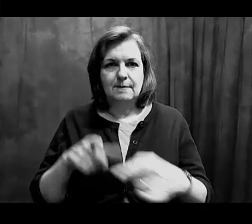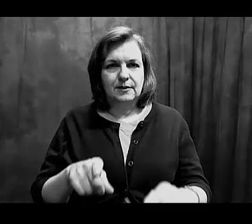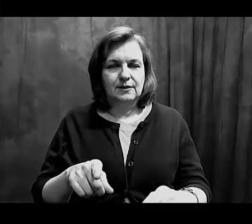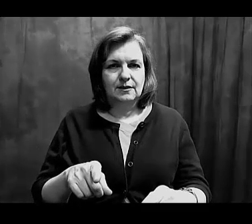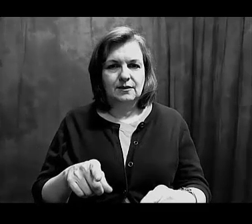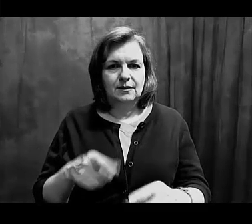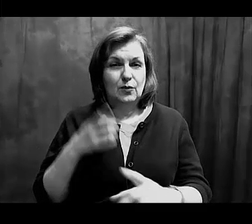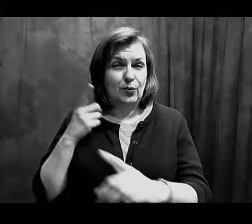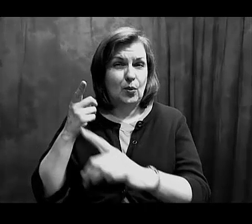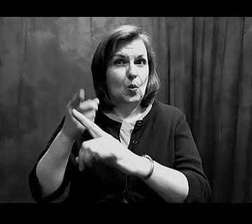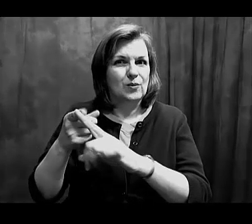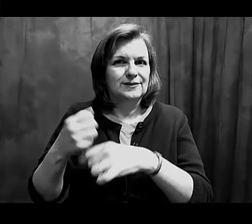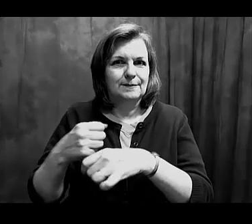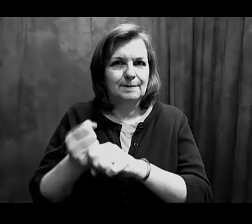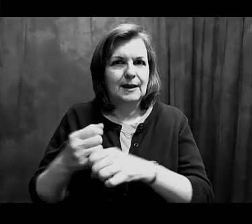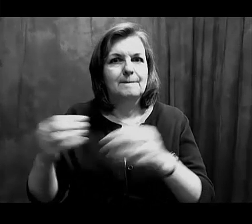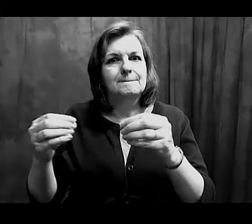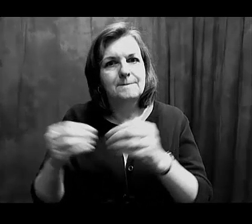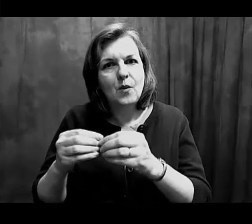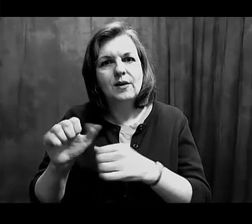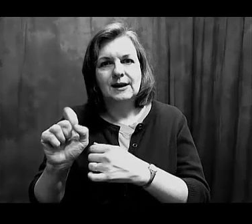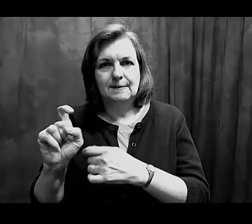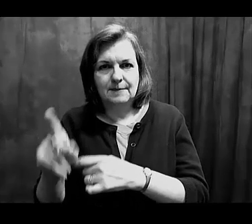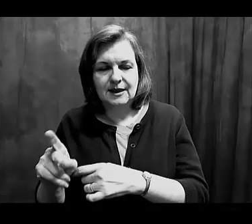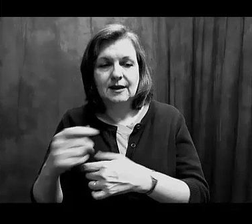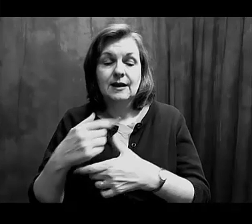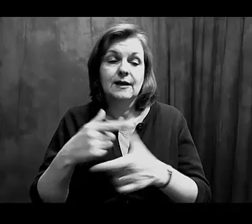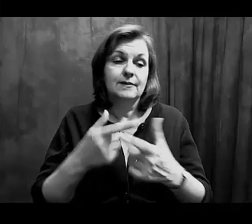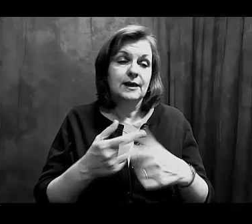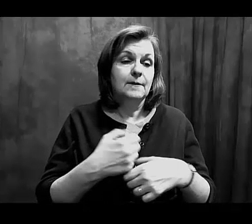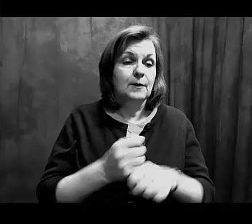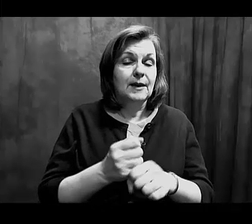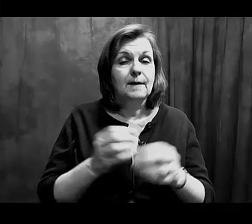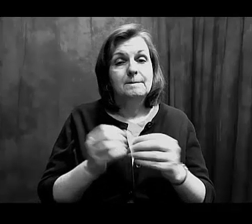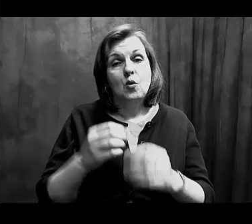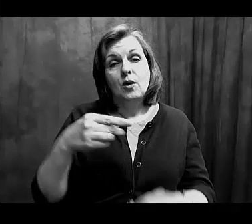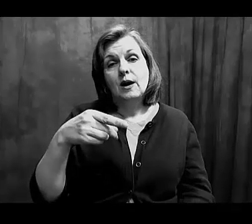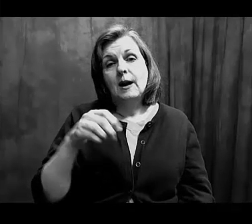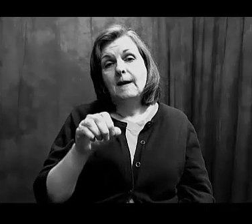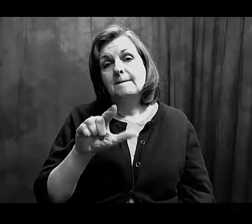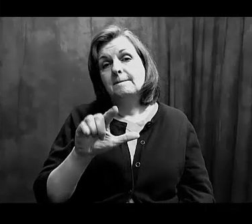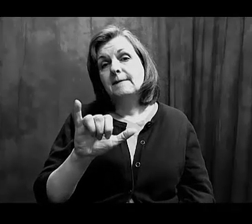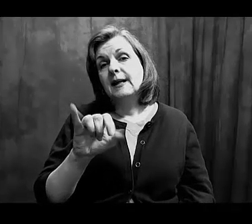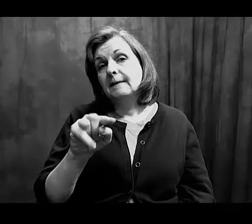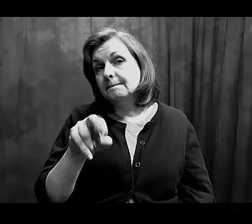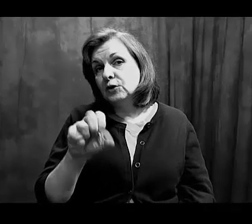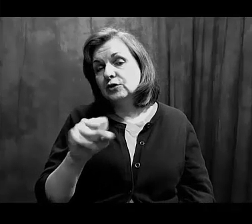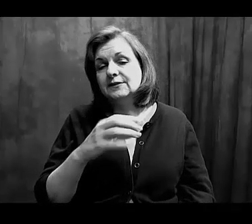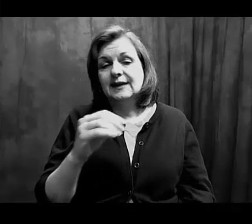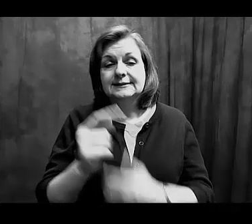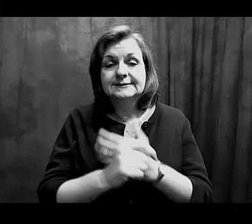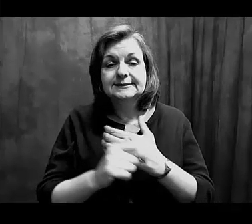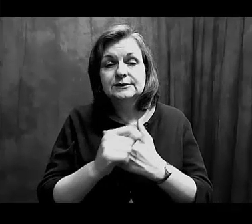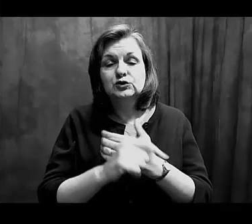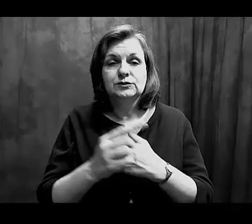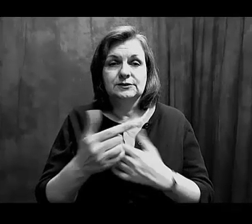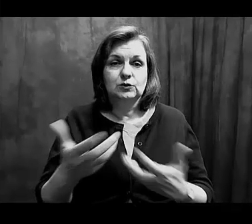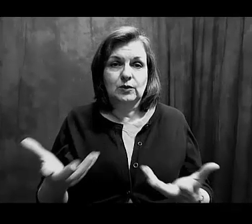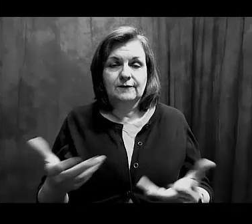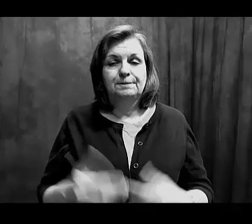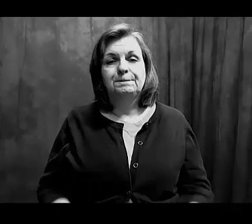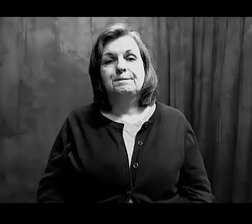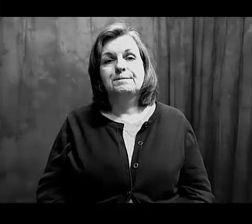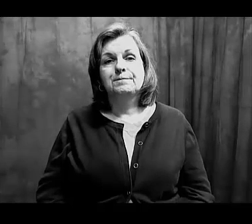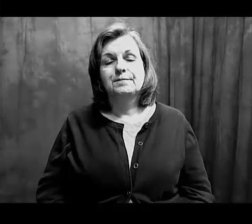be able to do this. And the whole idea is to build more ATP so that we can build more polymers and eventually build